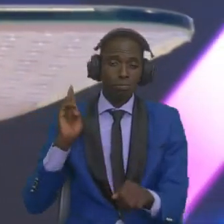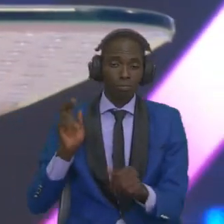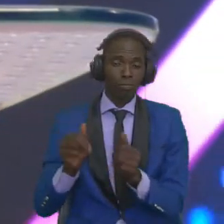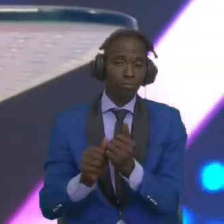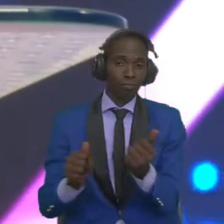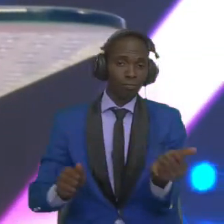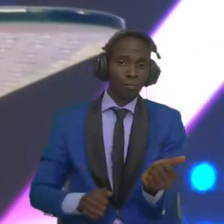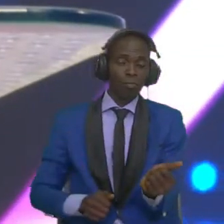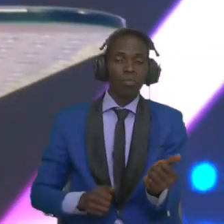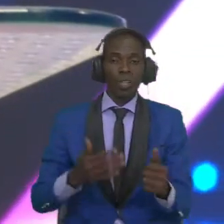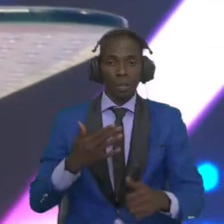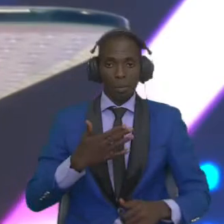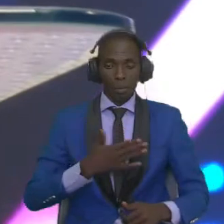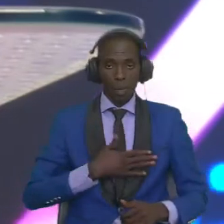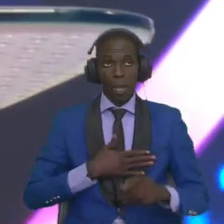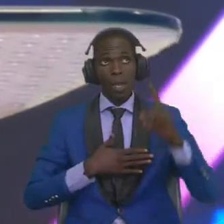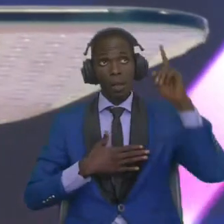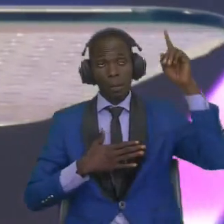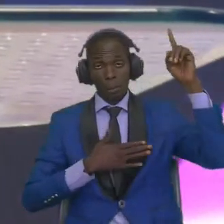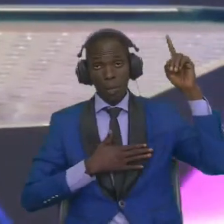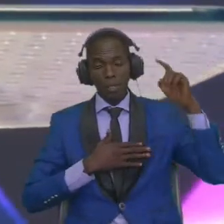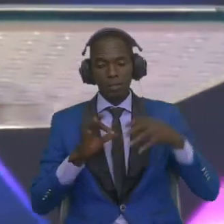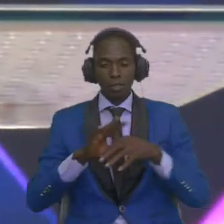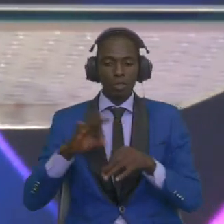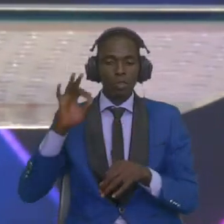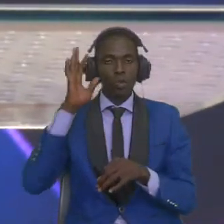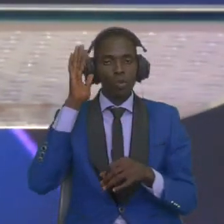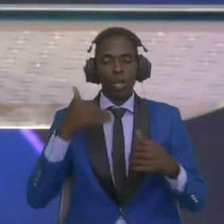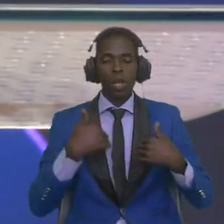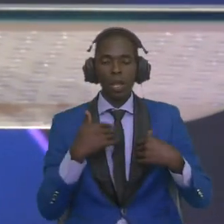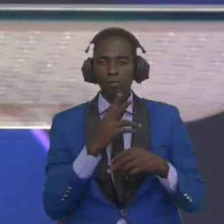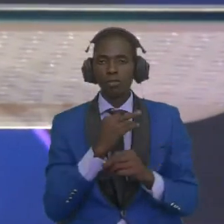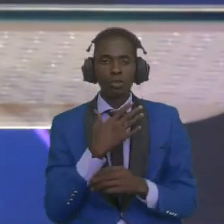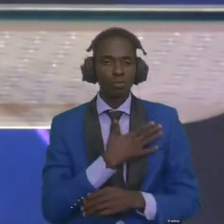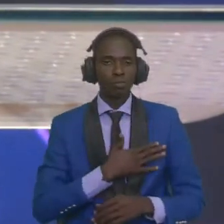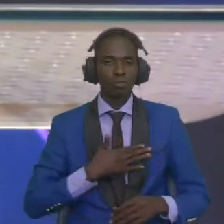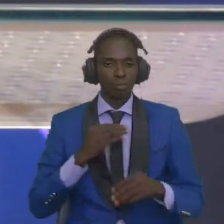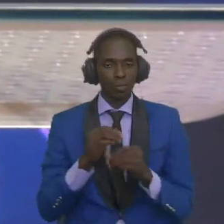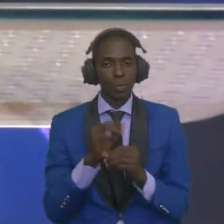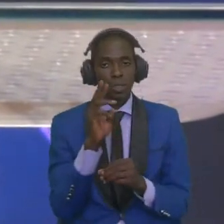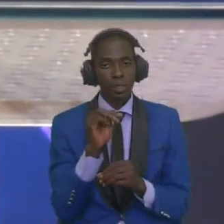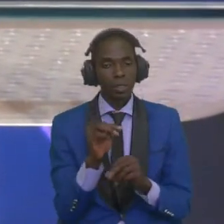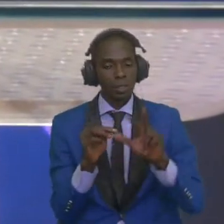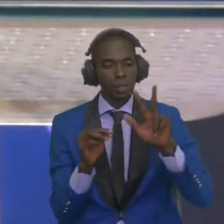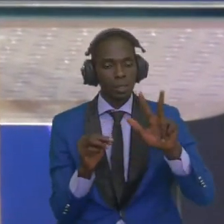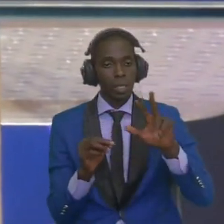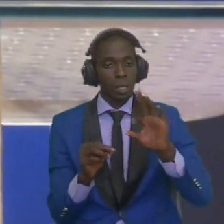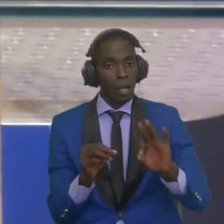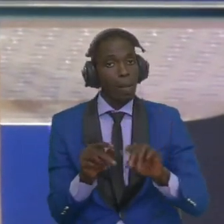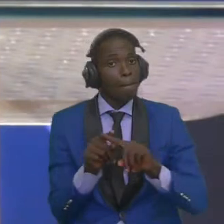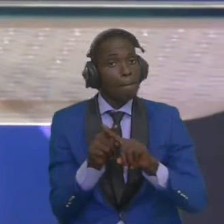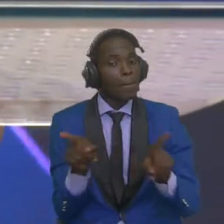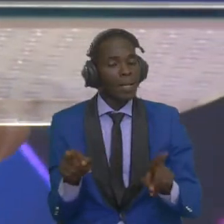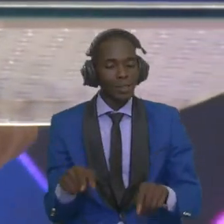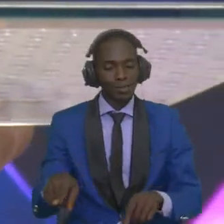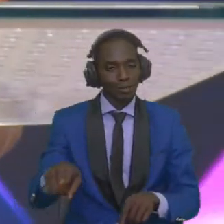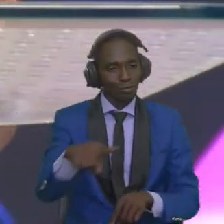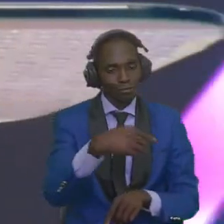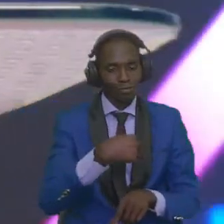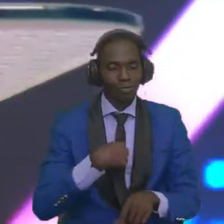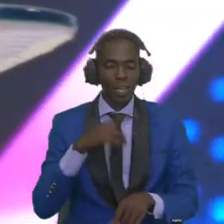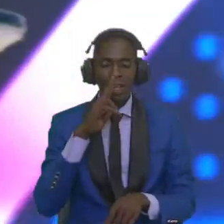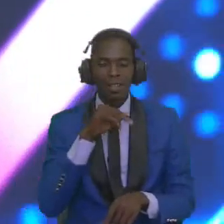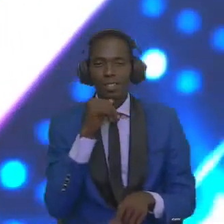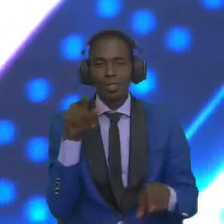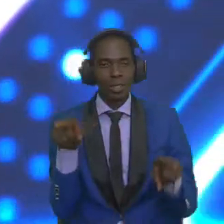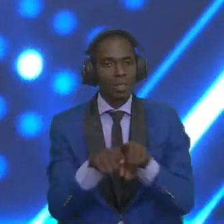shall have no pleasure in him. Verse 39, but we're not of them who